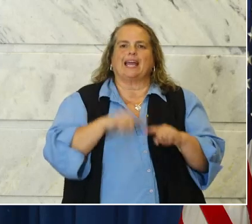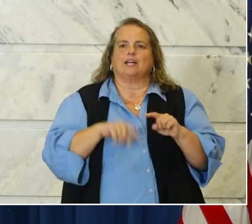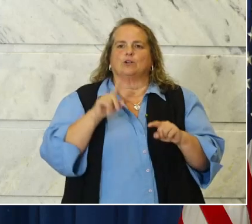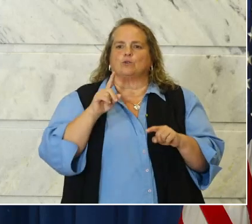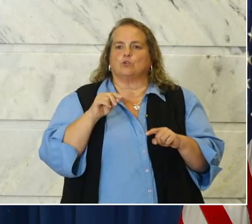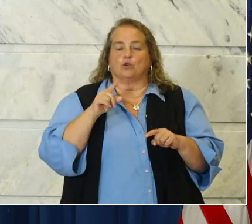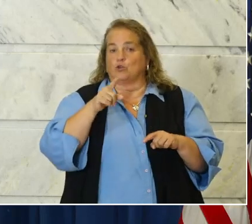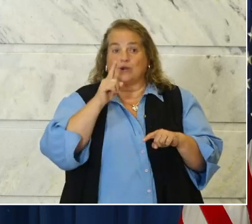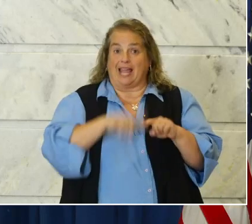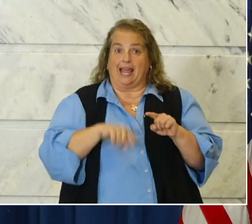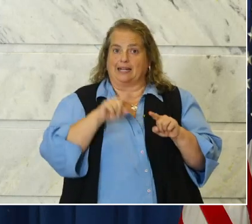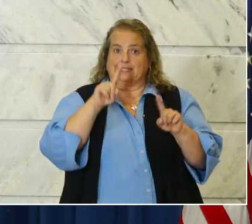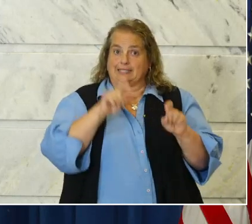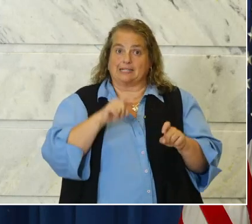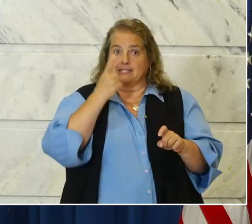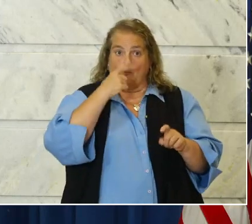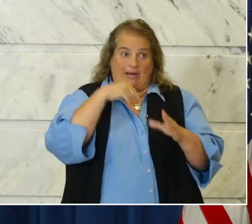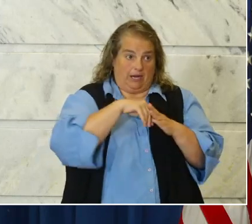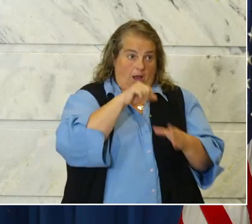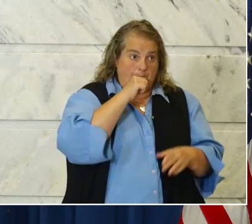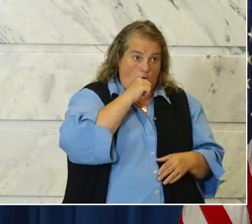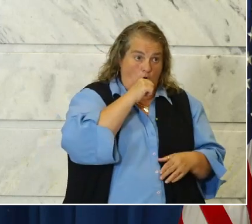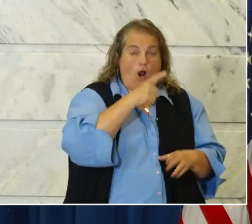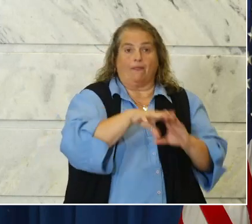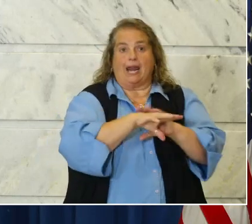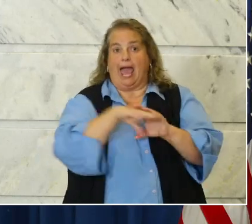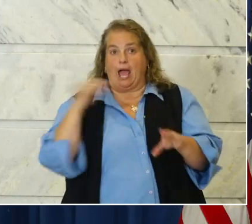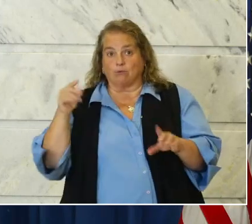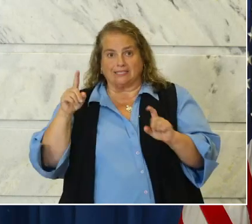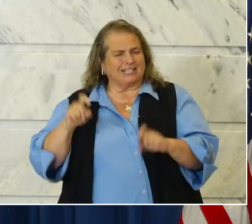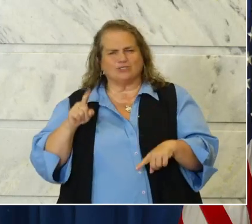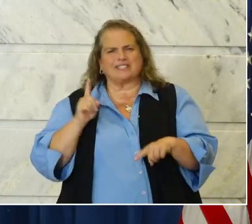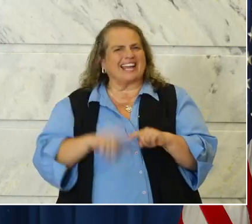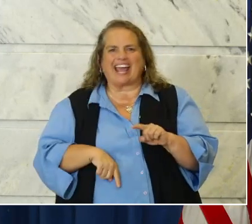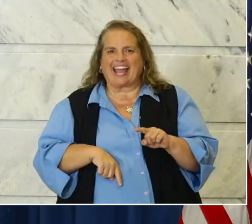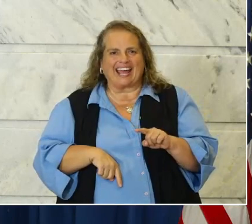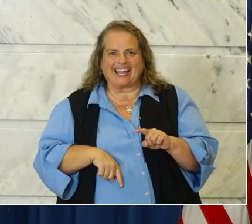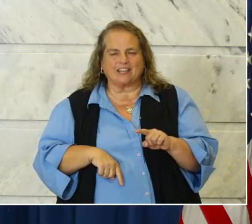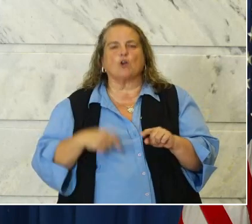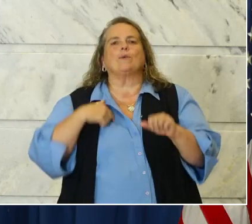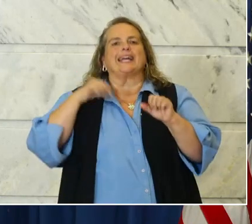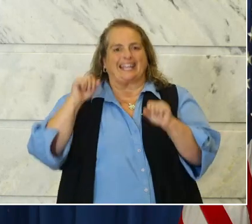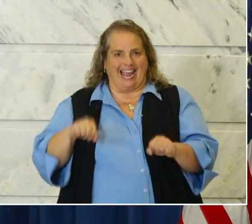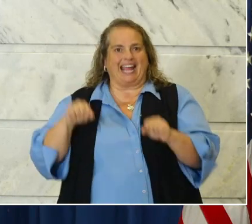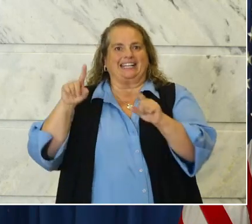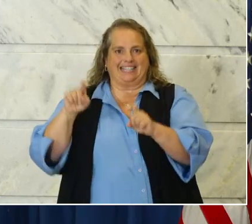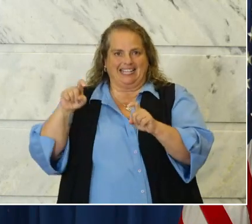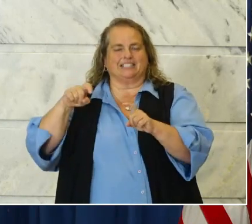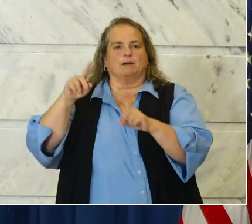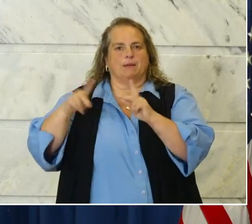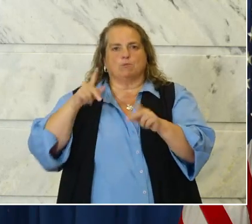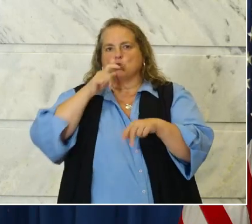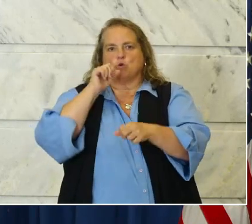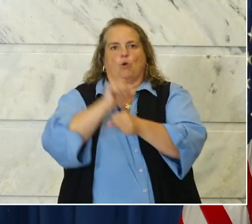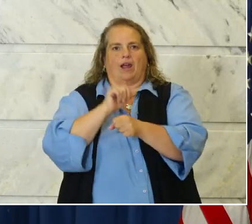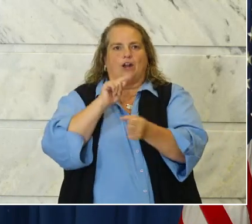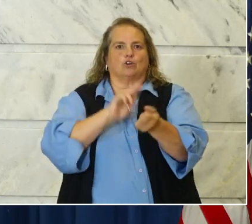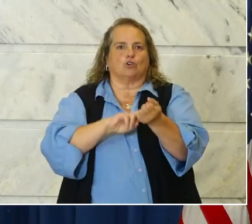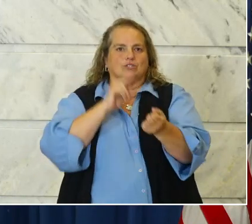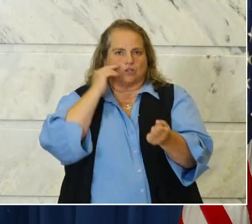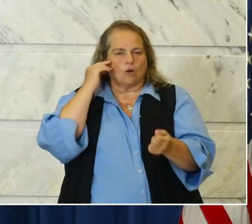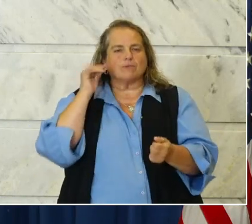about to go into a bar or coming out. And it right now is considered, the 2 steps that we've taken, I believe, are considered the gold